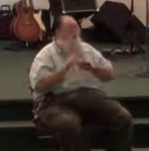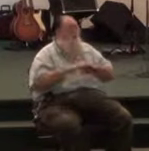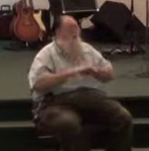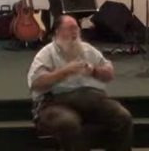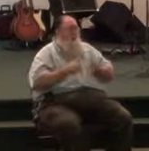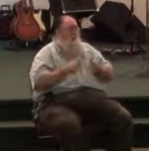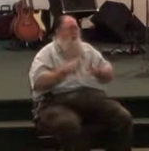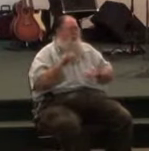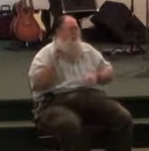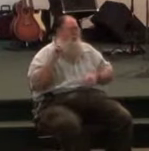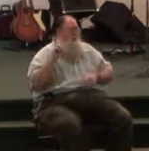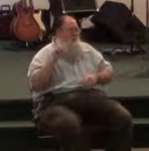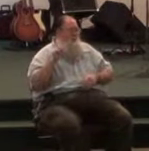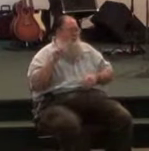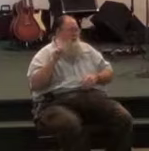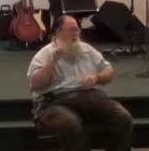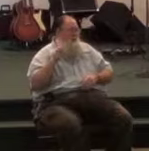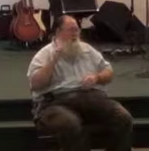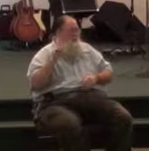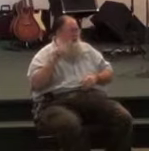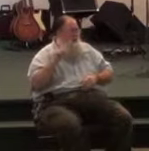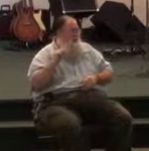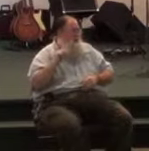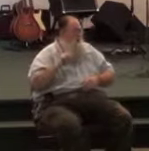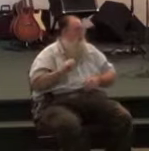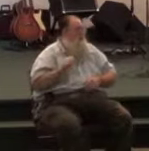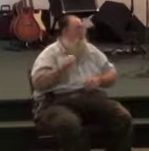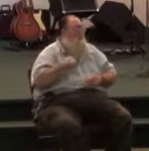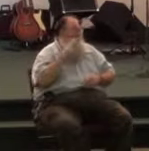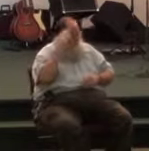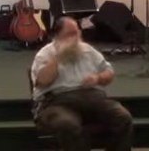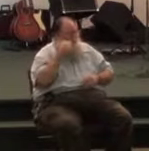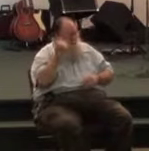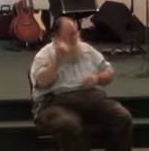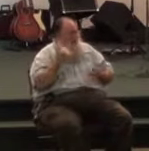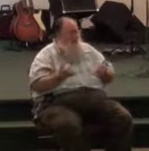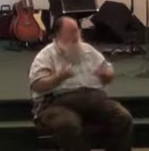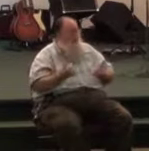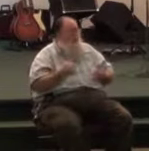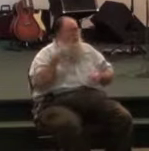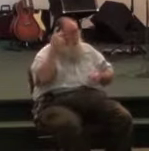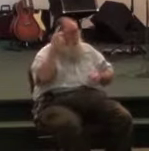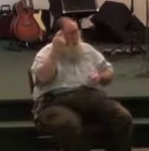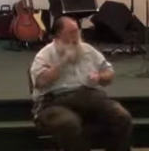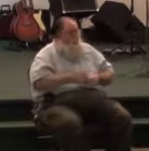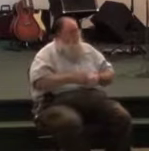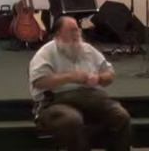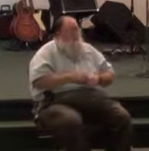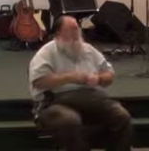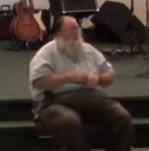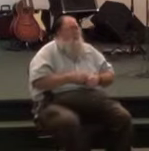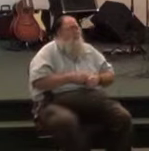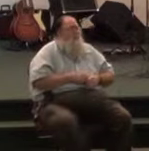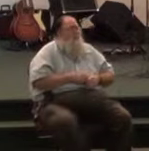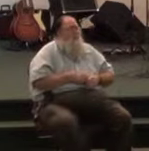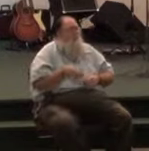Saul is the one that we better know now as Paul, and we'll get into that here down in the next couple weeks here. But Saul appears